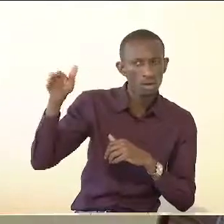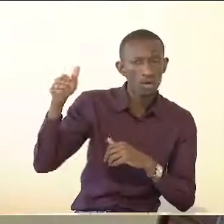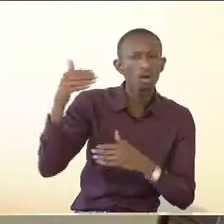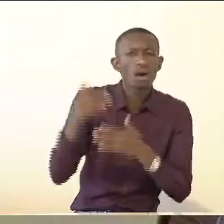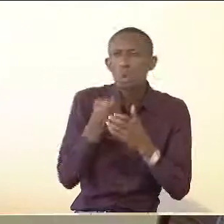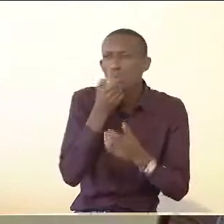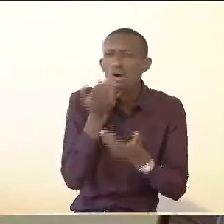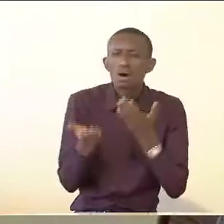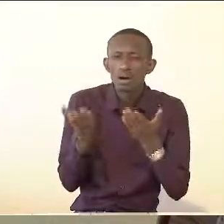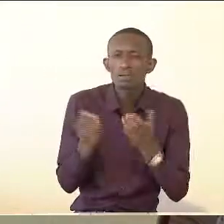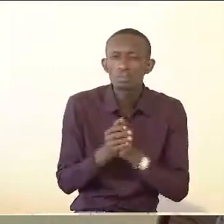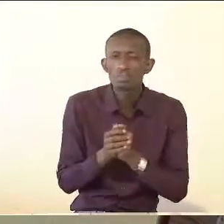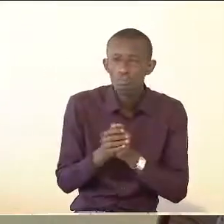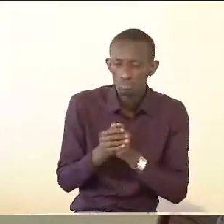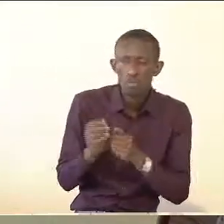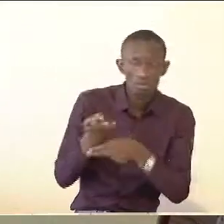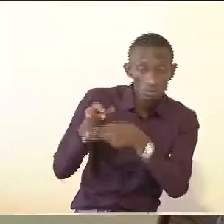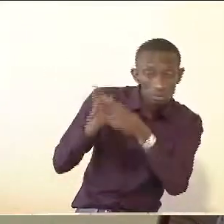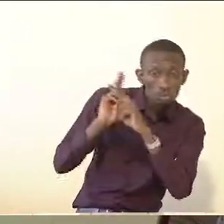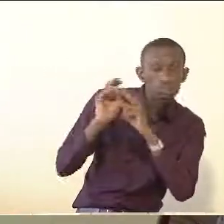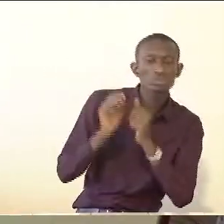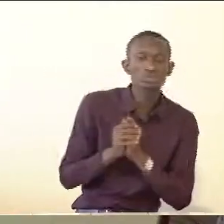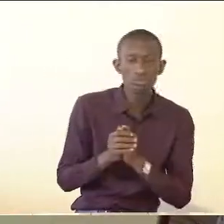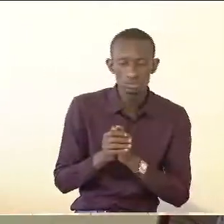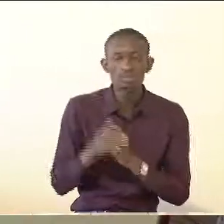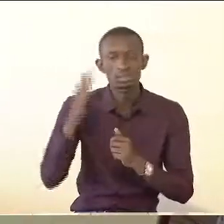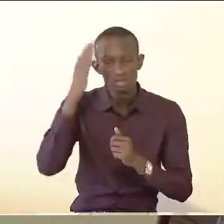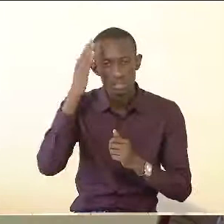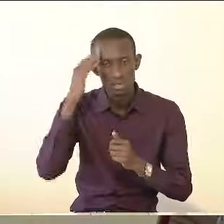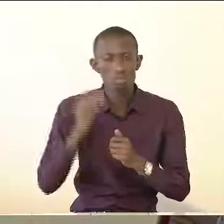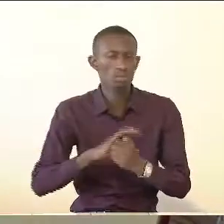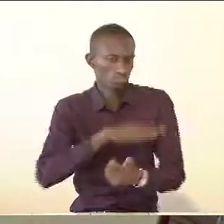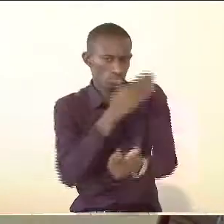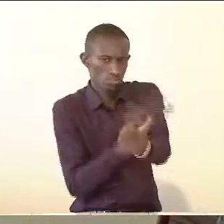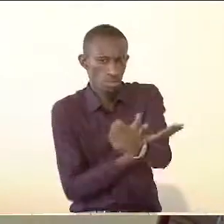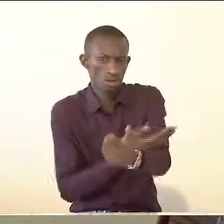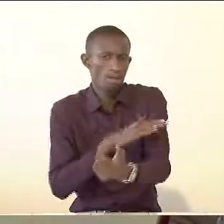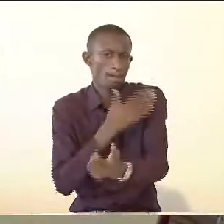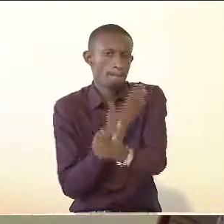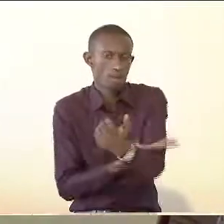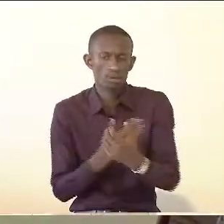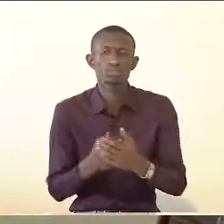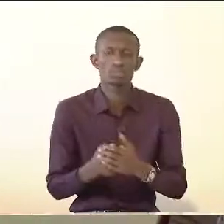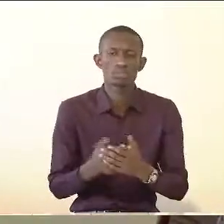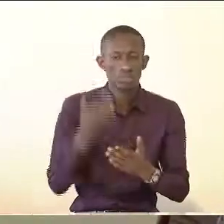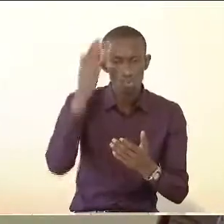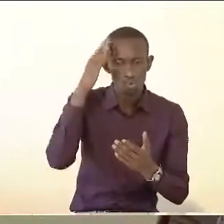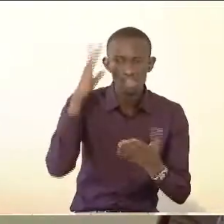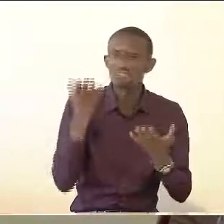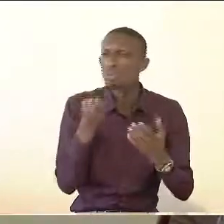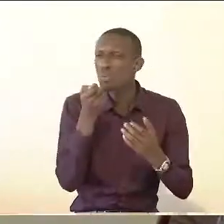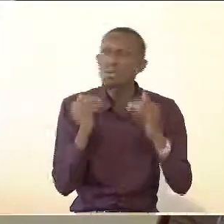the responsible organ, and now able the temperature to be raised up if it has fallen down or if it has